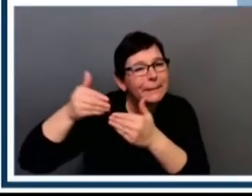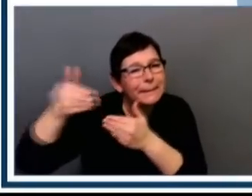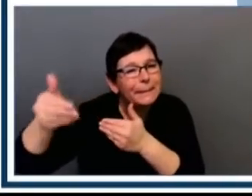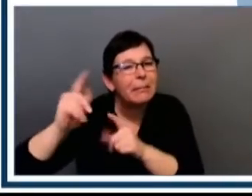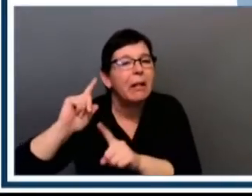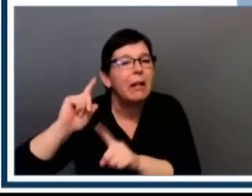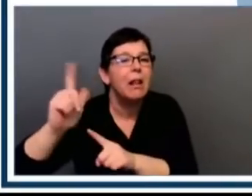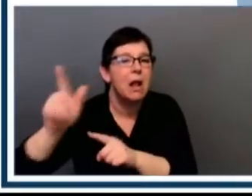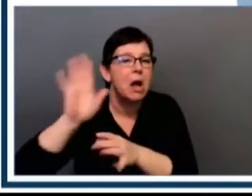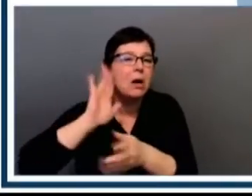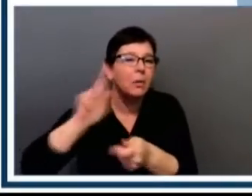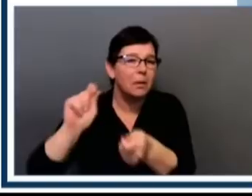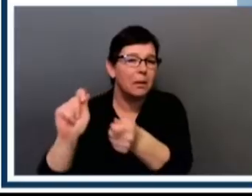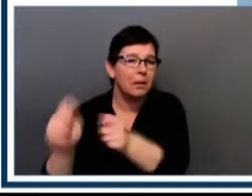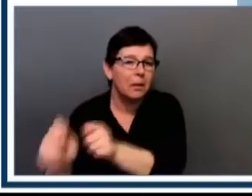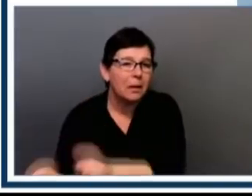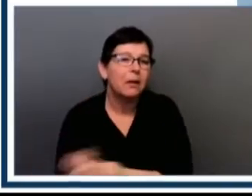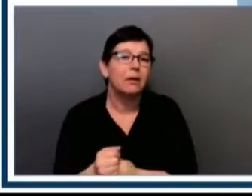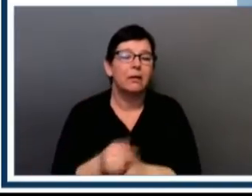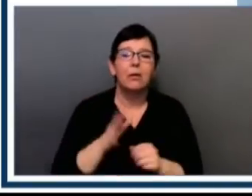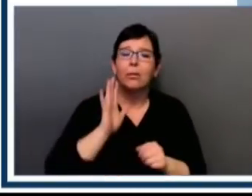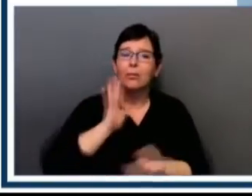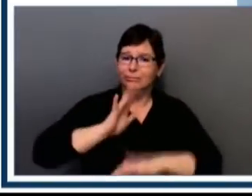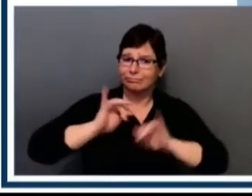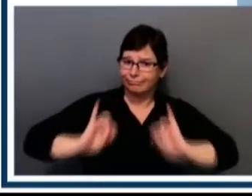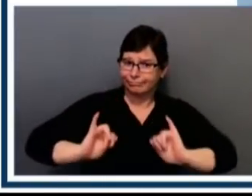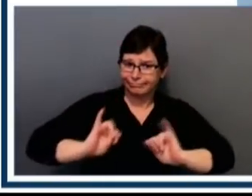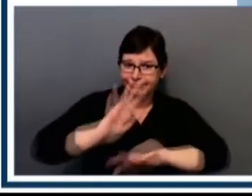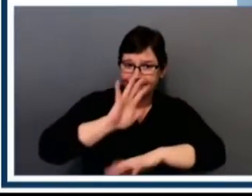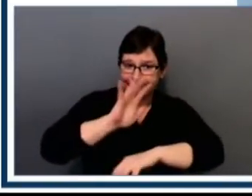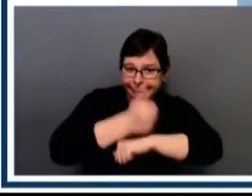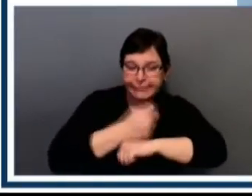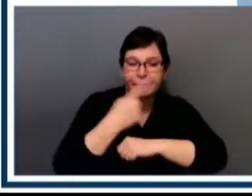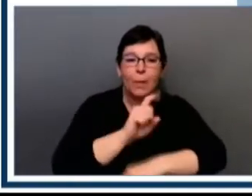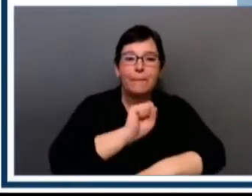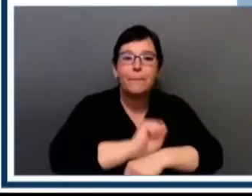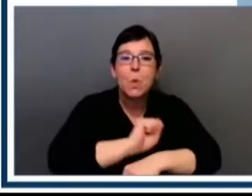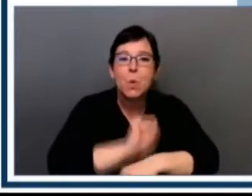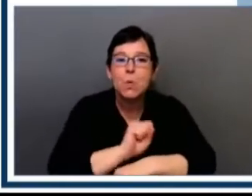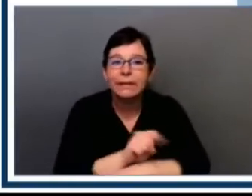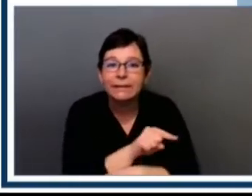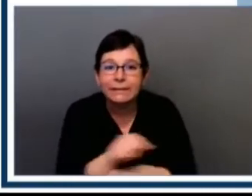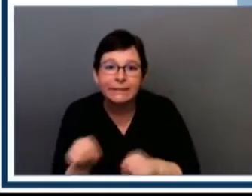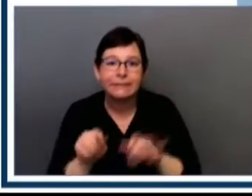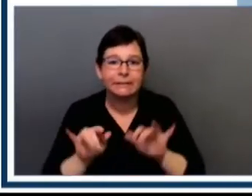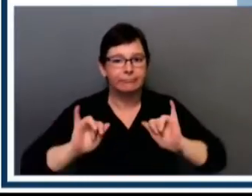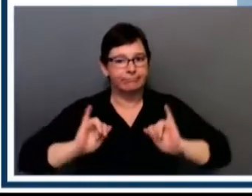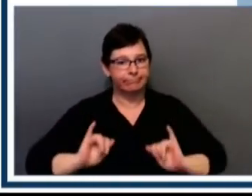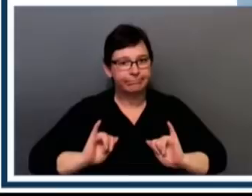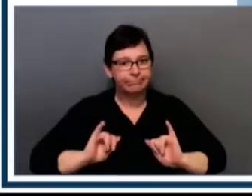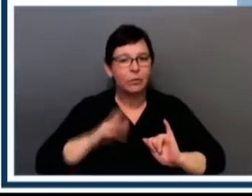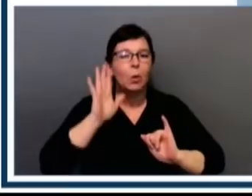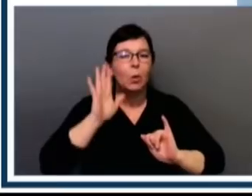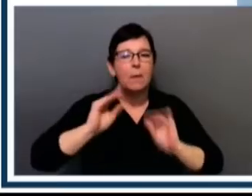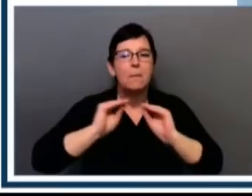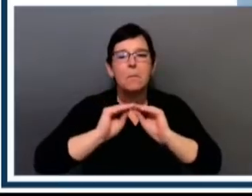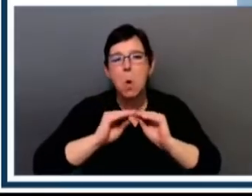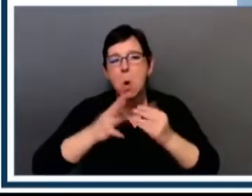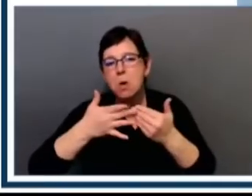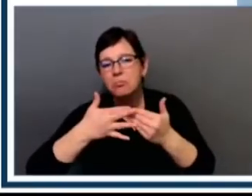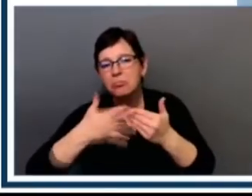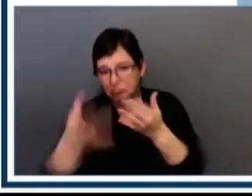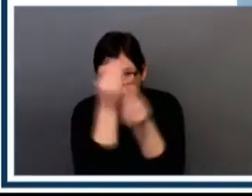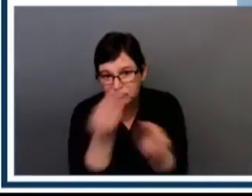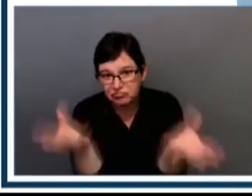of vaccination for discretionary activities was always meant to be a temporary measure to protect Nova Scotians. And after nearly